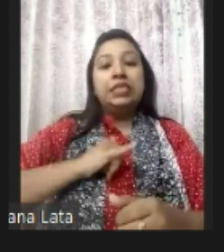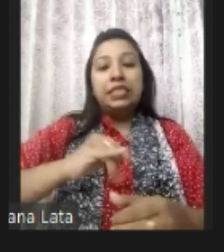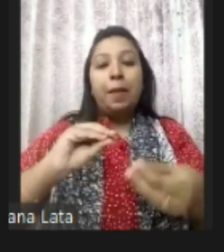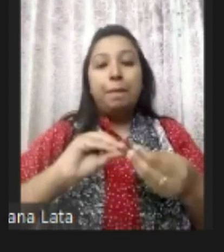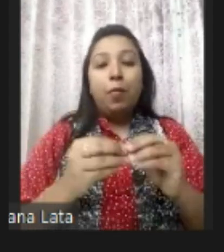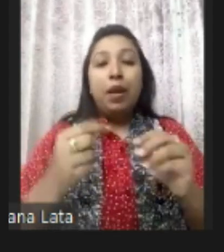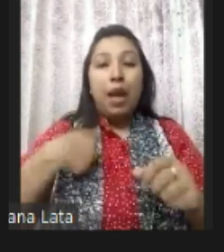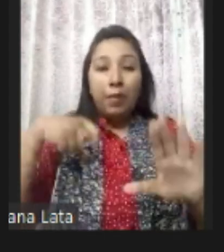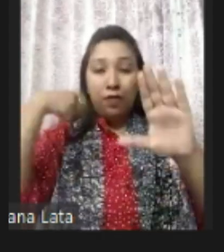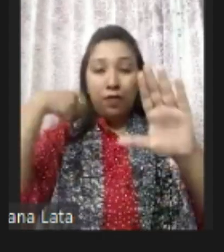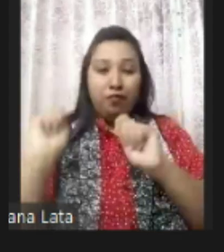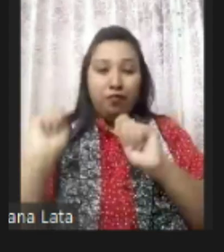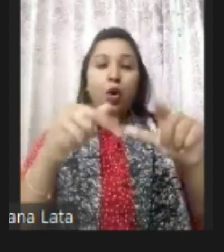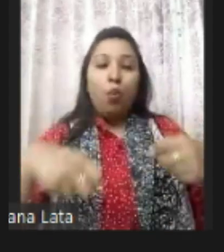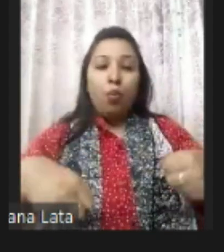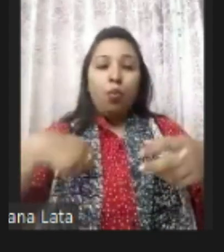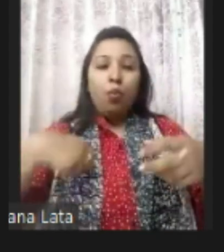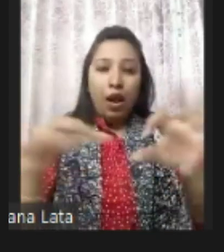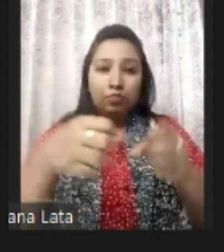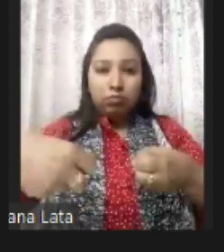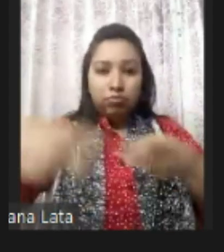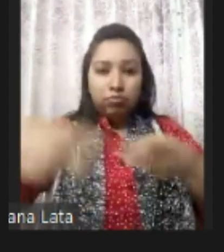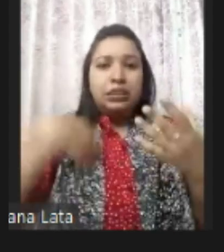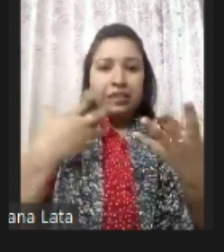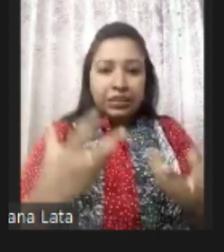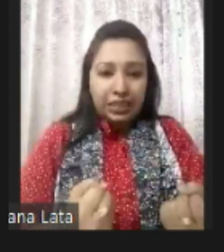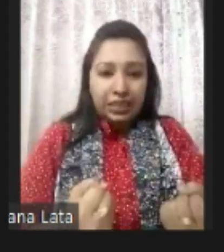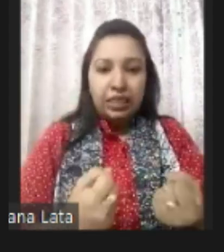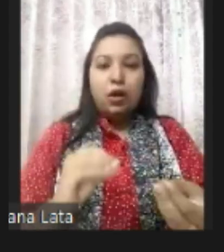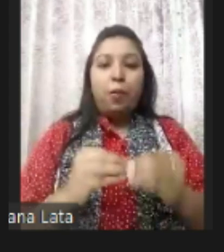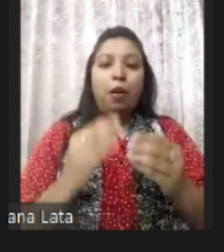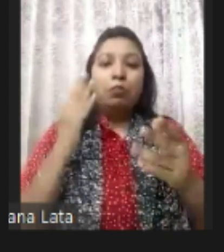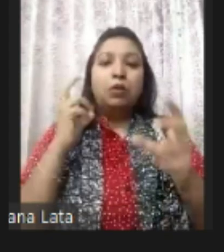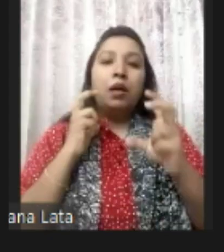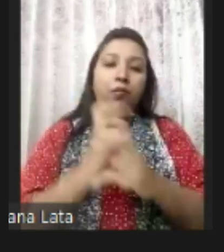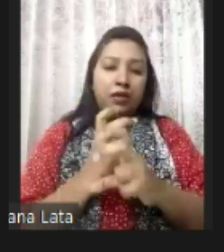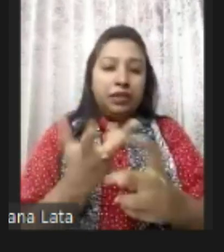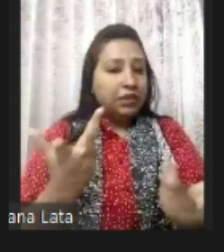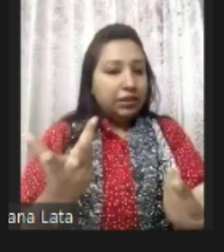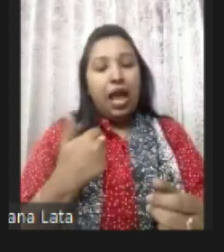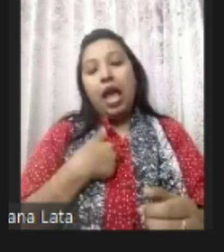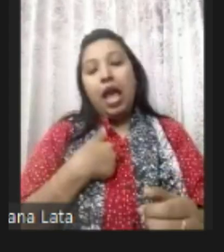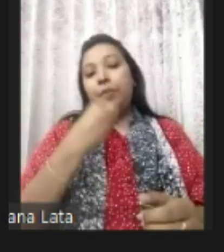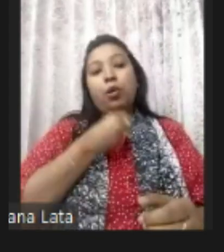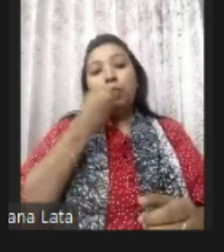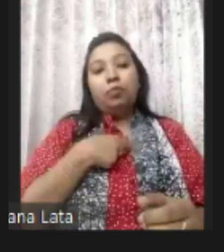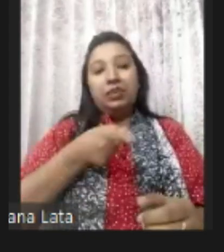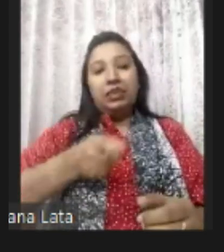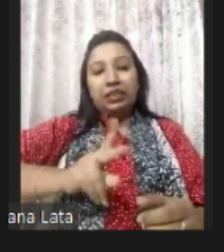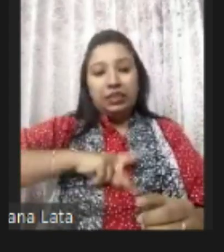I would like to go with my own voice. I believe it is clear and loud enough to understand.